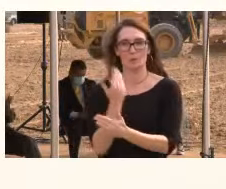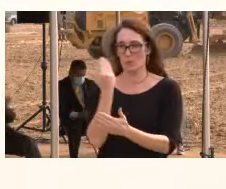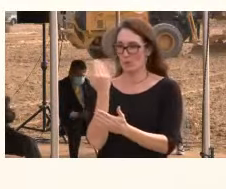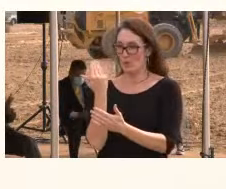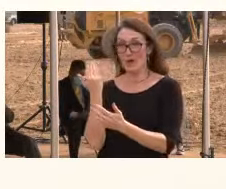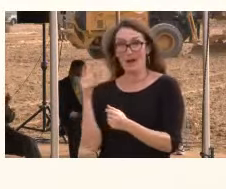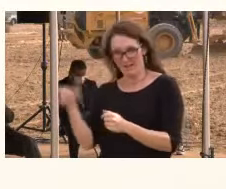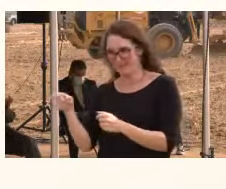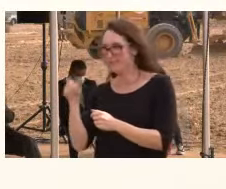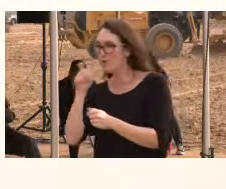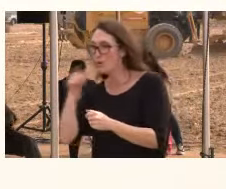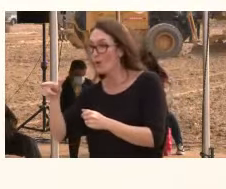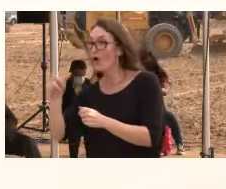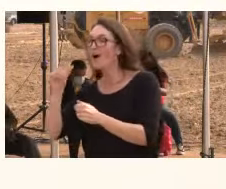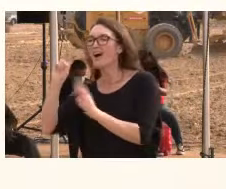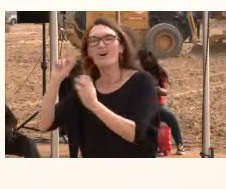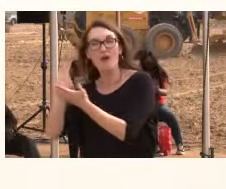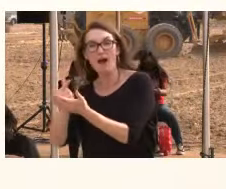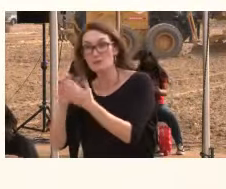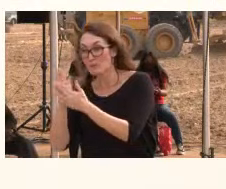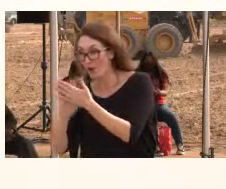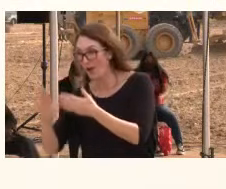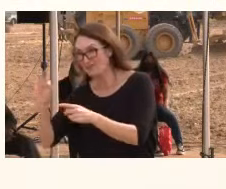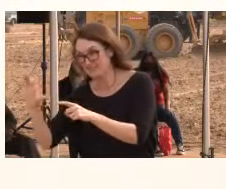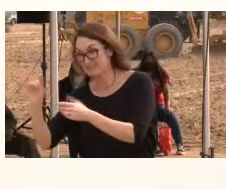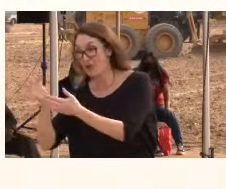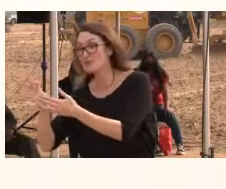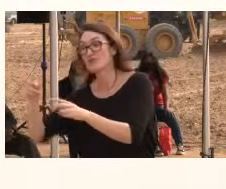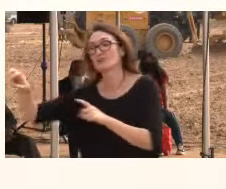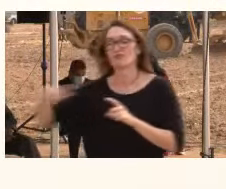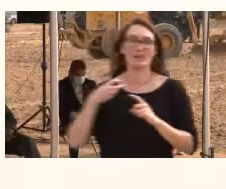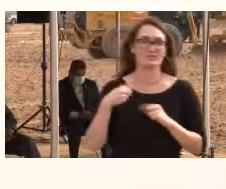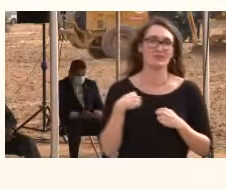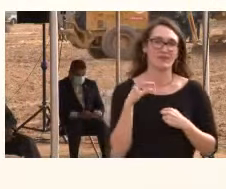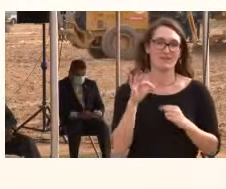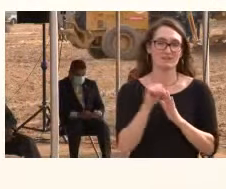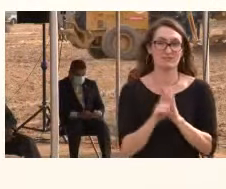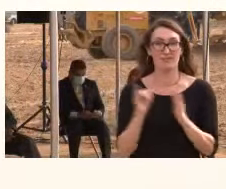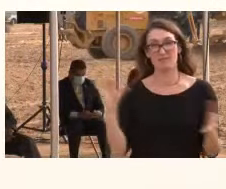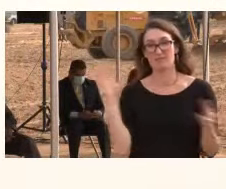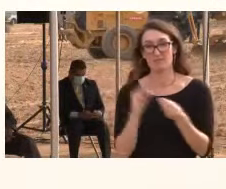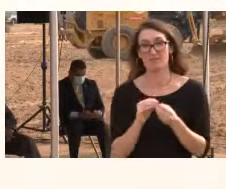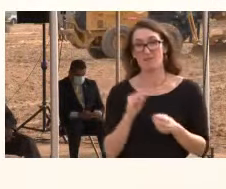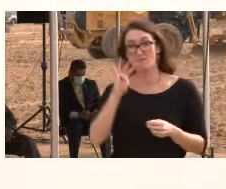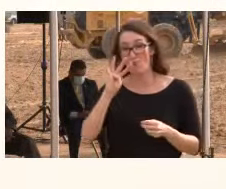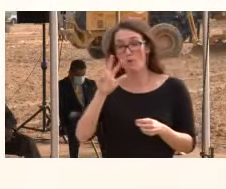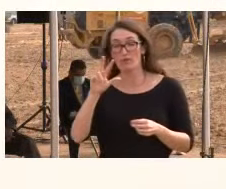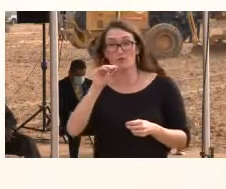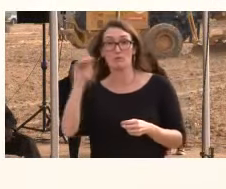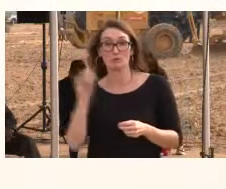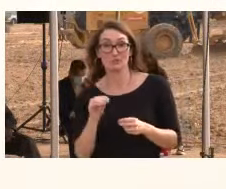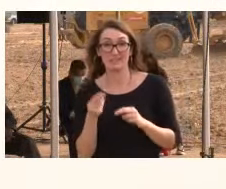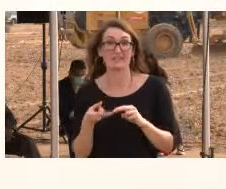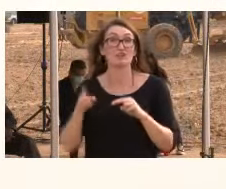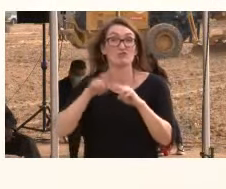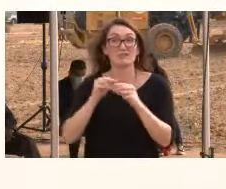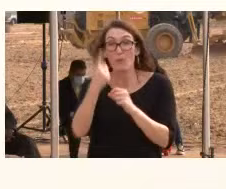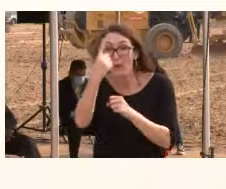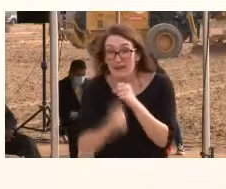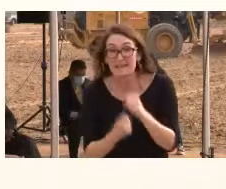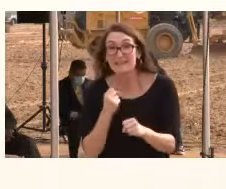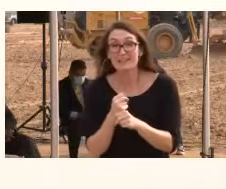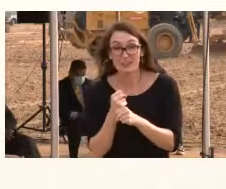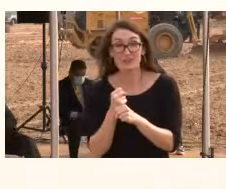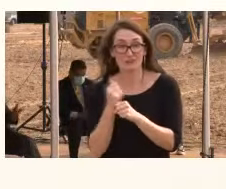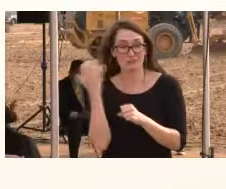community college transfer students this fall. That is a whopping 43% increase in 1 year,